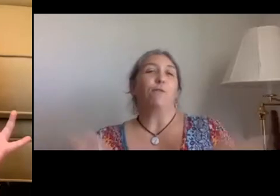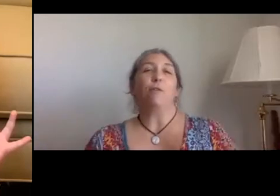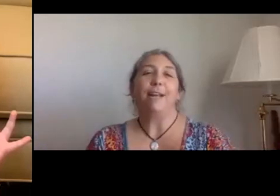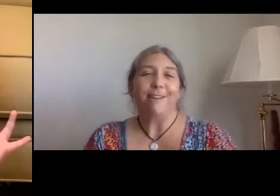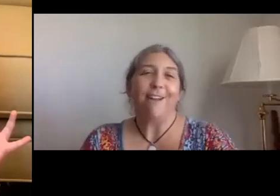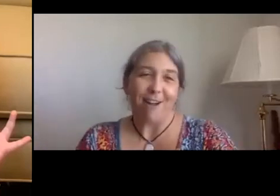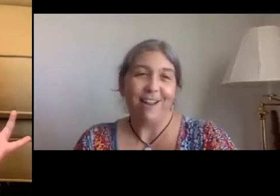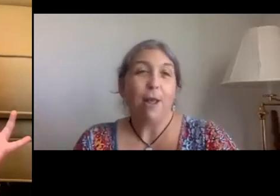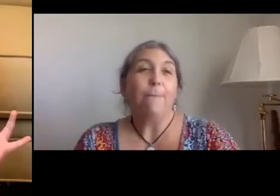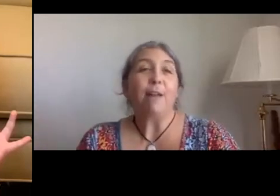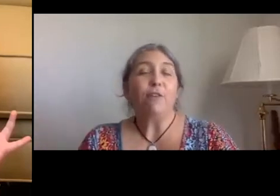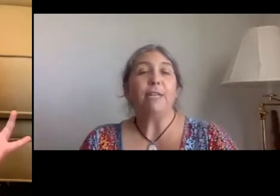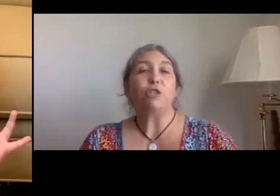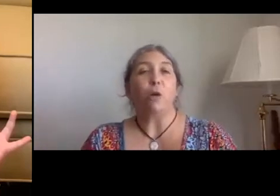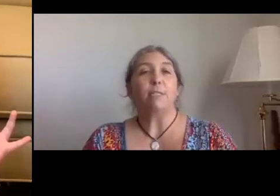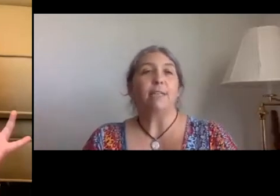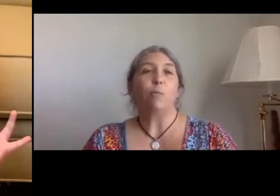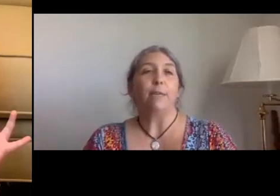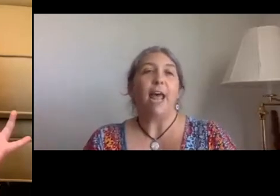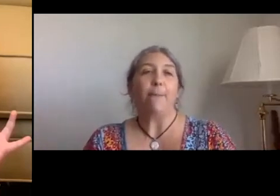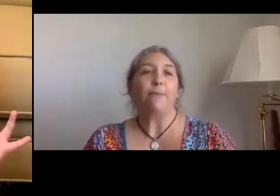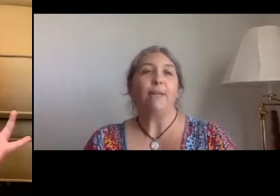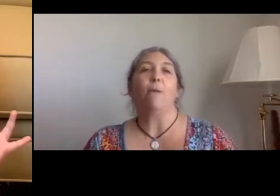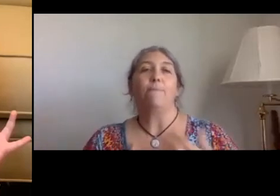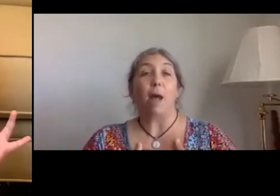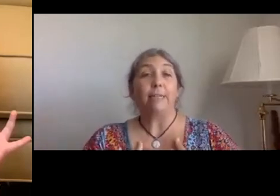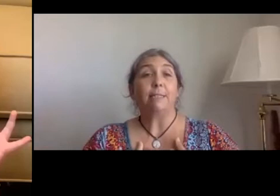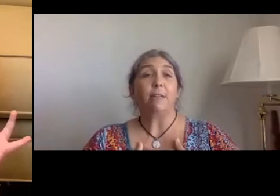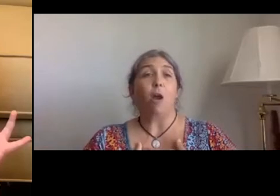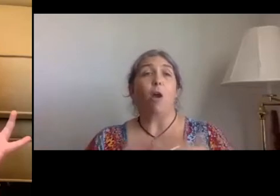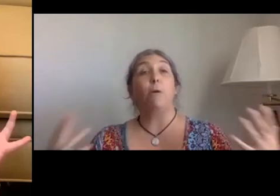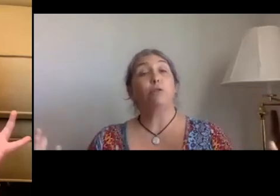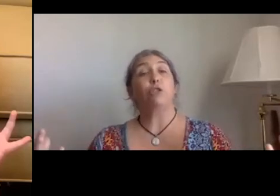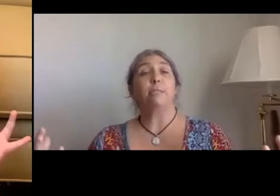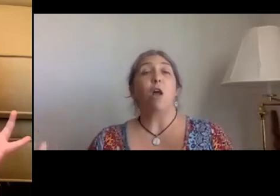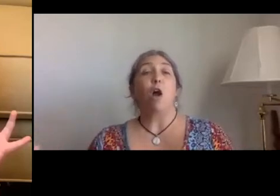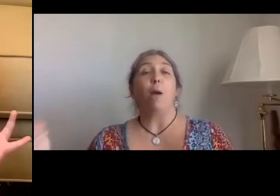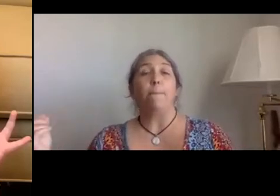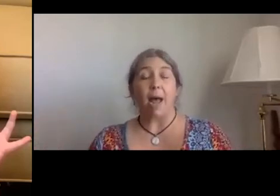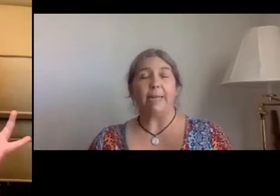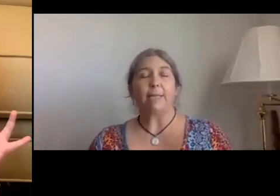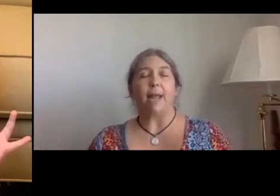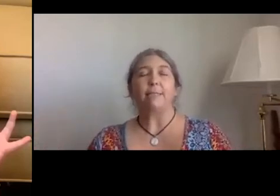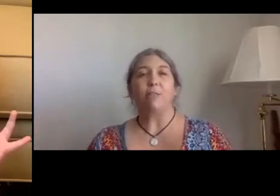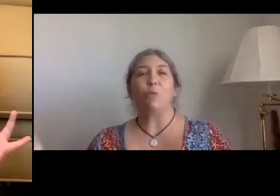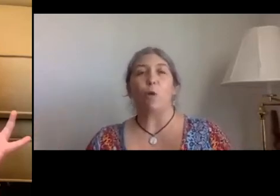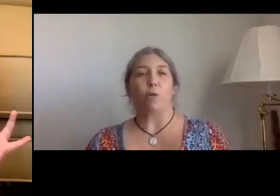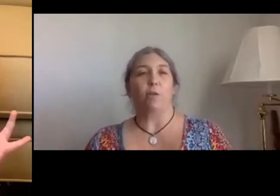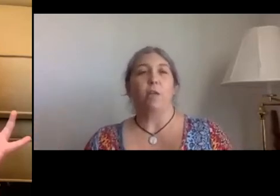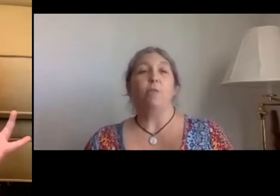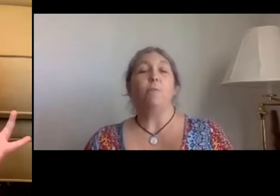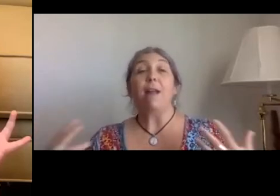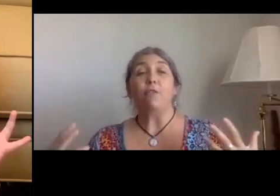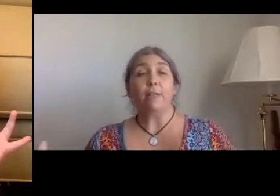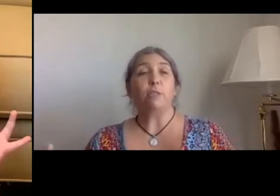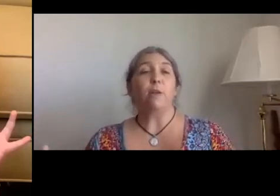Thich Nhat Hanh. Mindfulness shows us what is happening in our bodies, our emotions, our mind, and in the world.